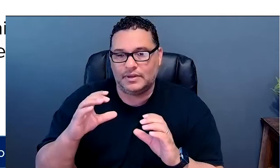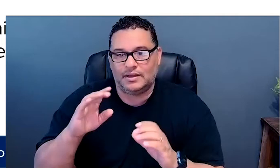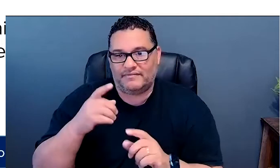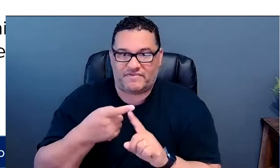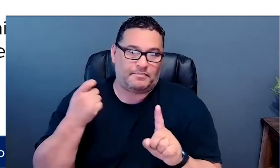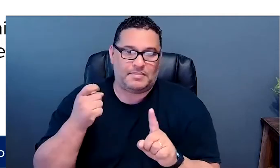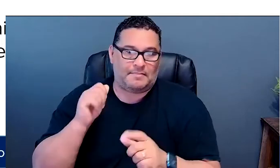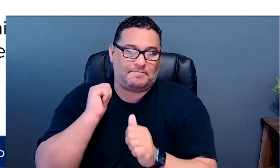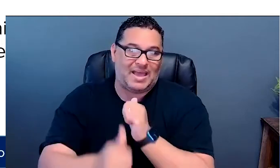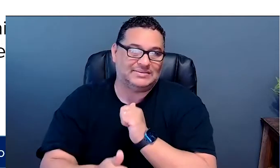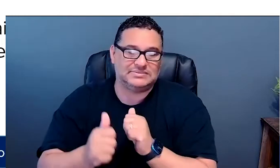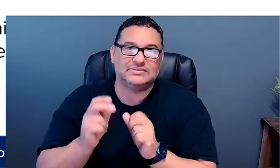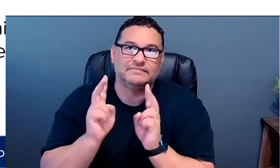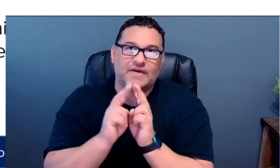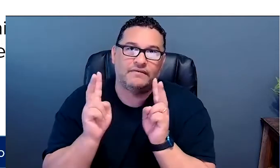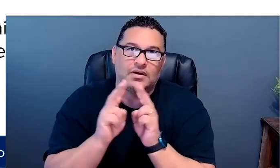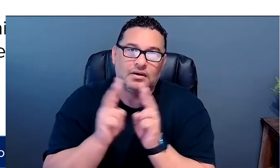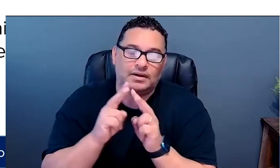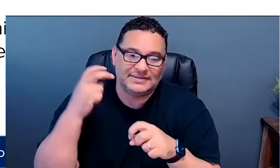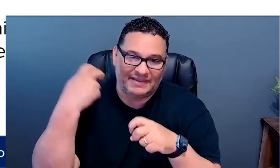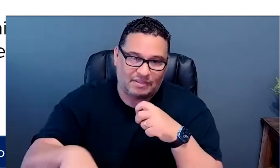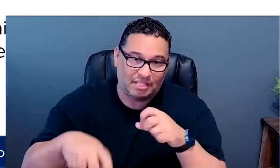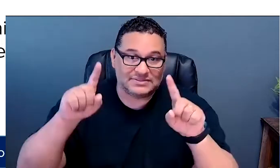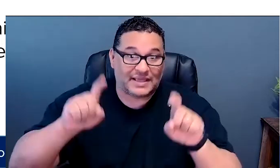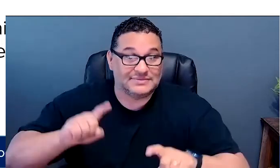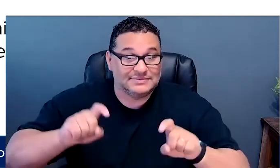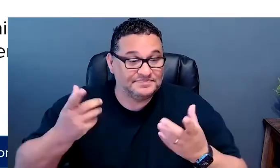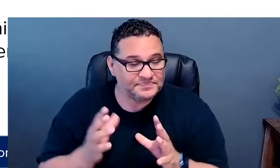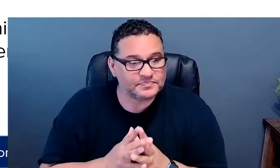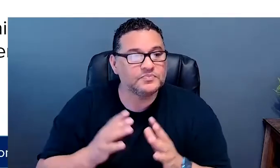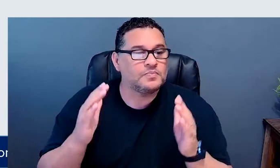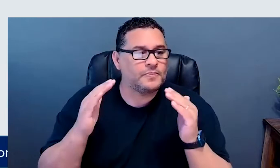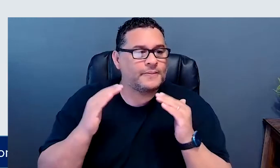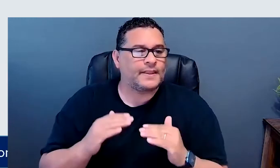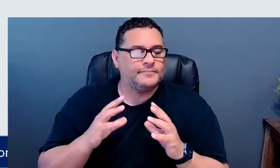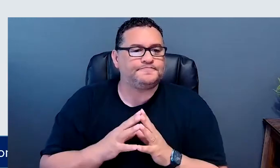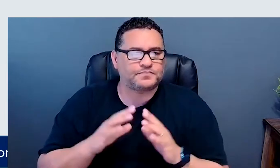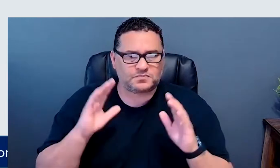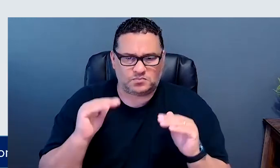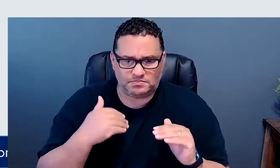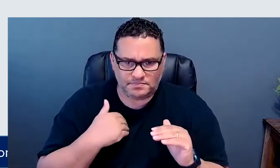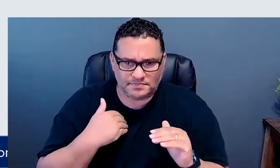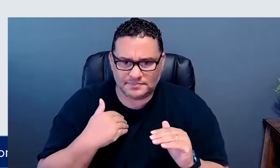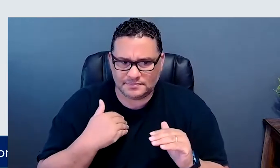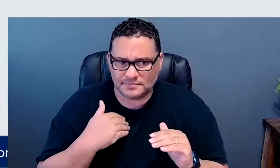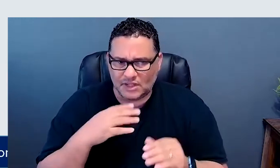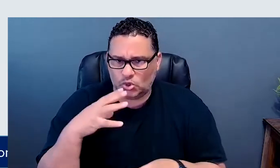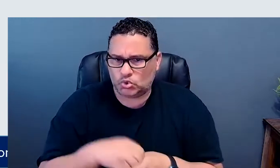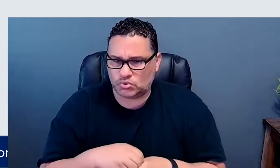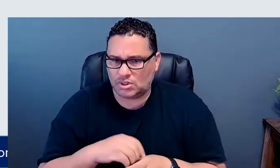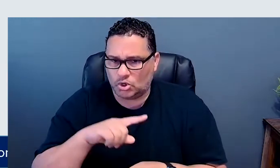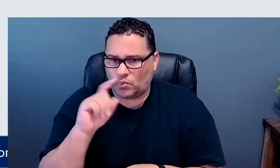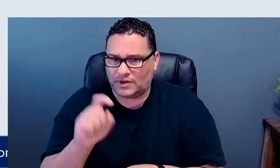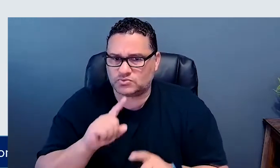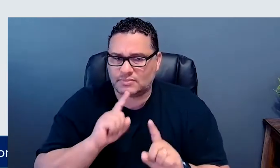difficult test. Okay, let's go down to the next. And I hope I included a question response. So